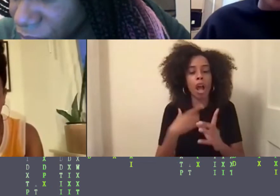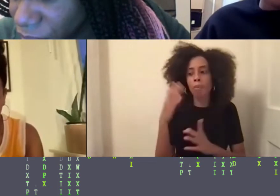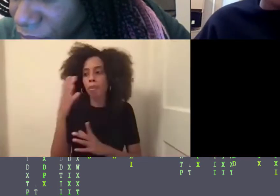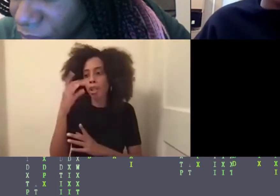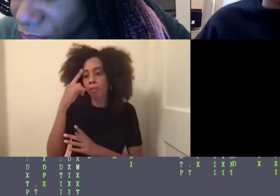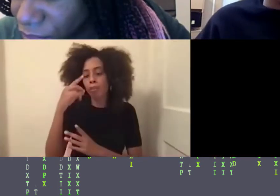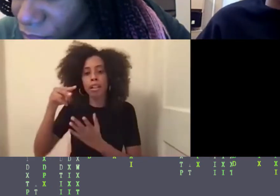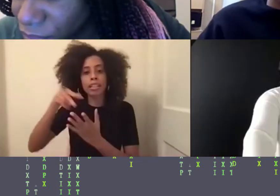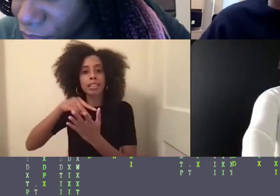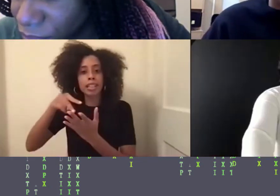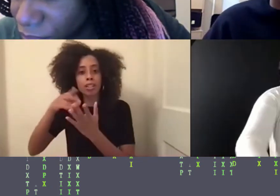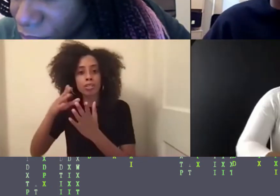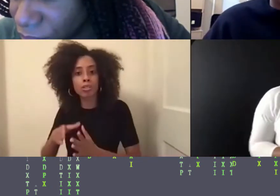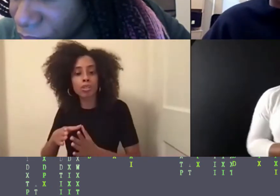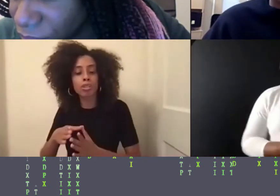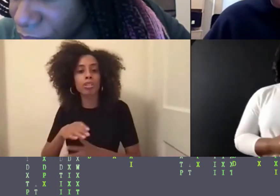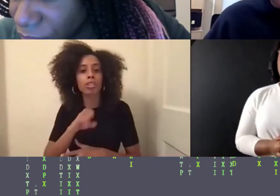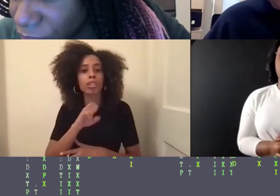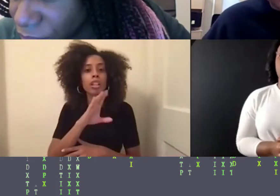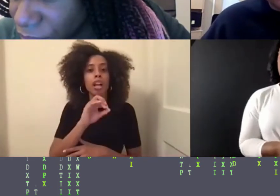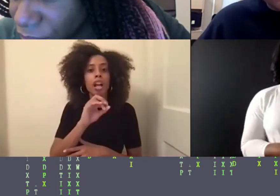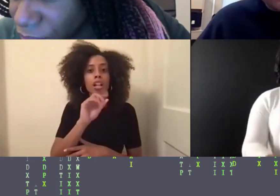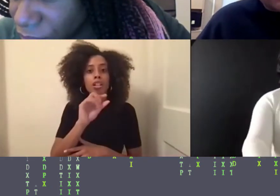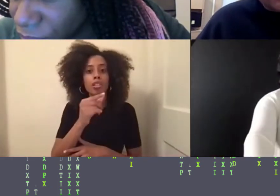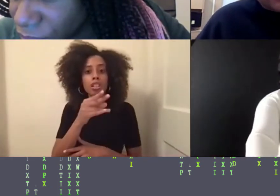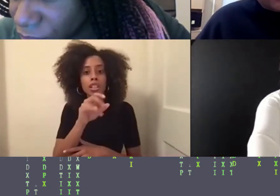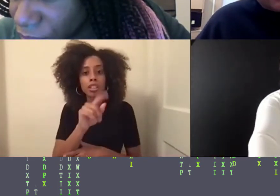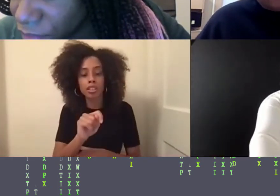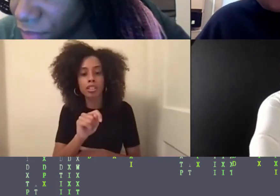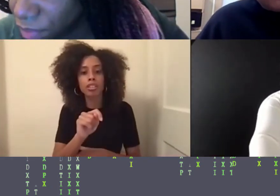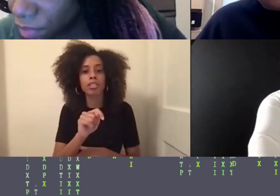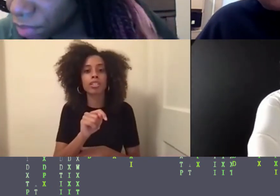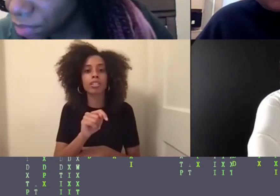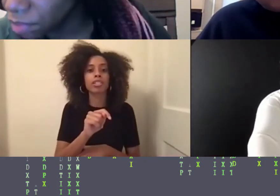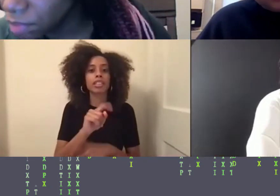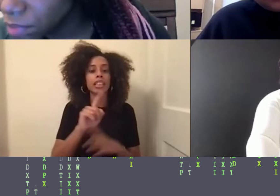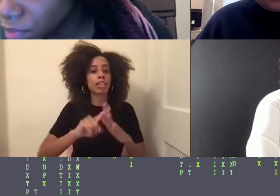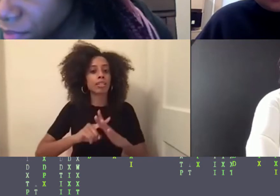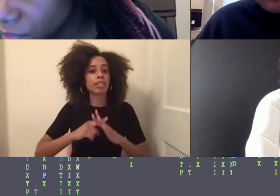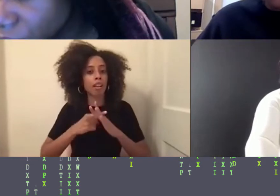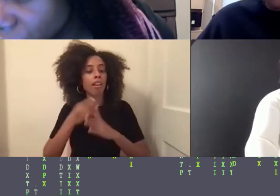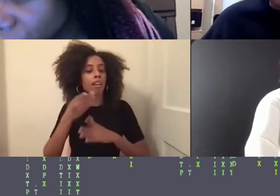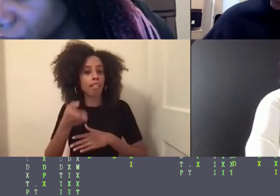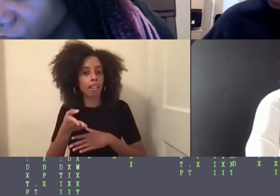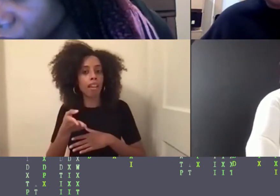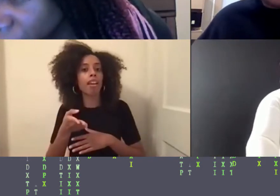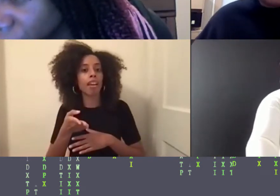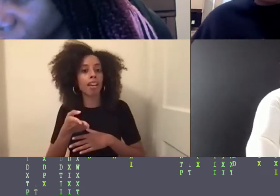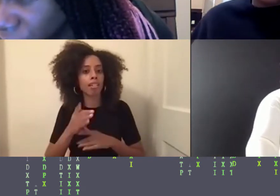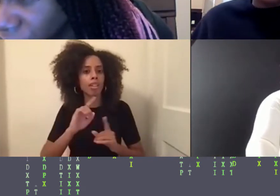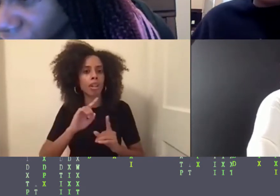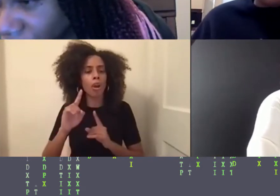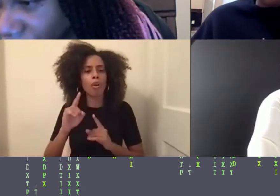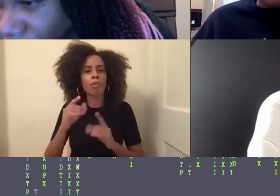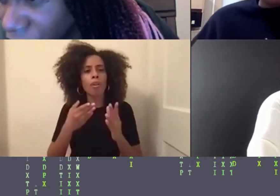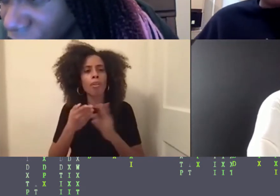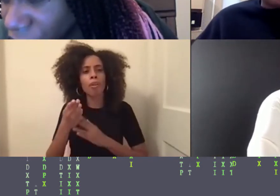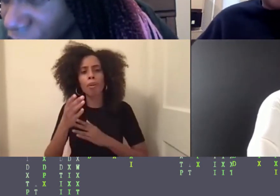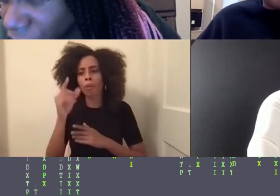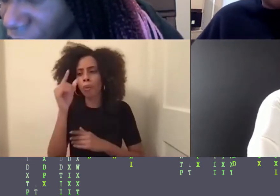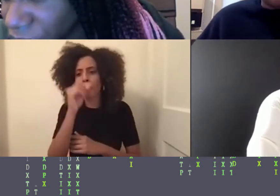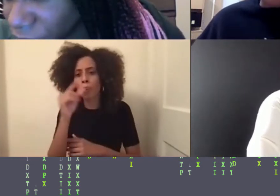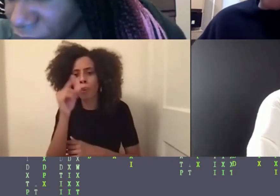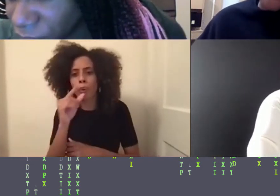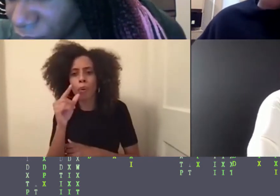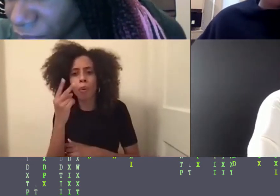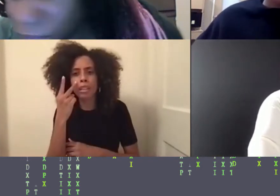looking for ecologists. Yes, but I think starting there and then even just like going through Google and seeing maybe if there's